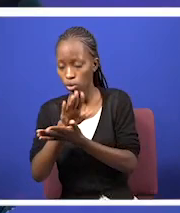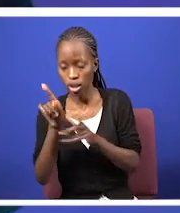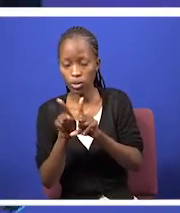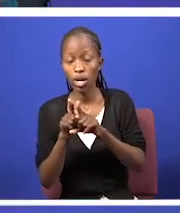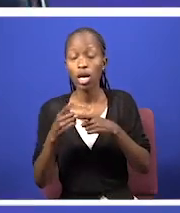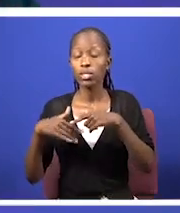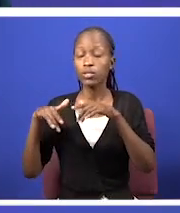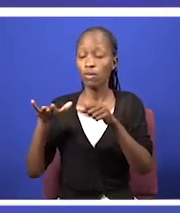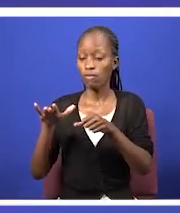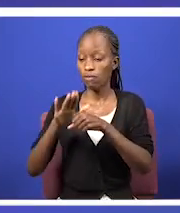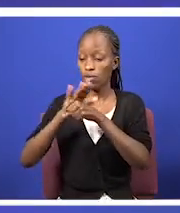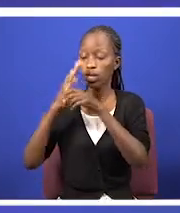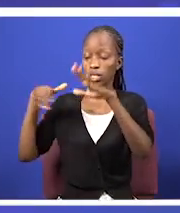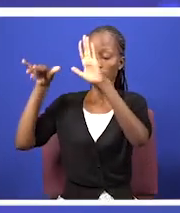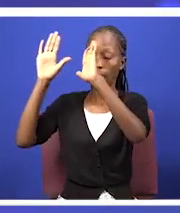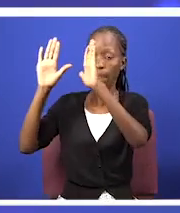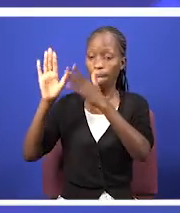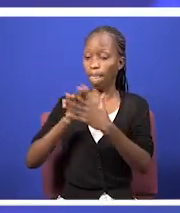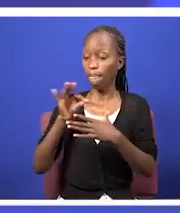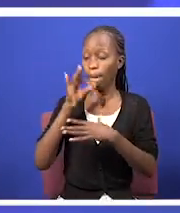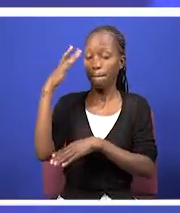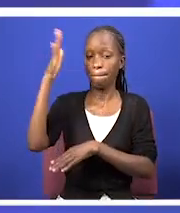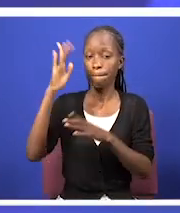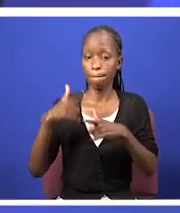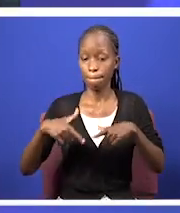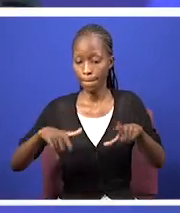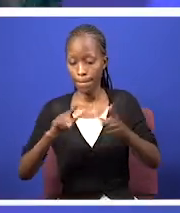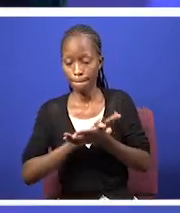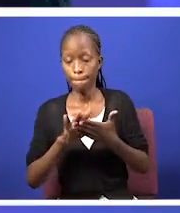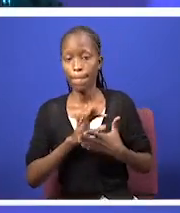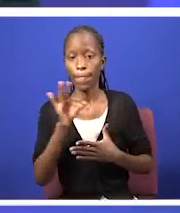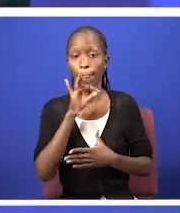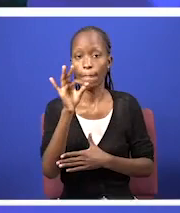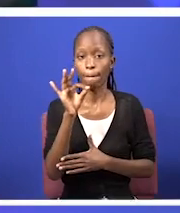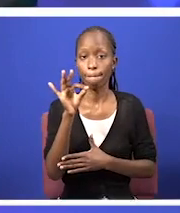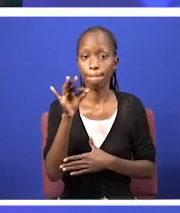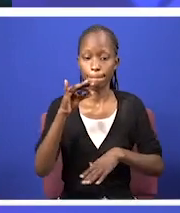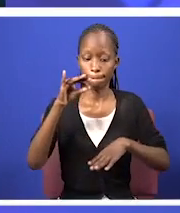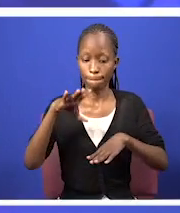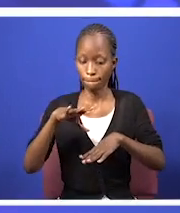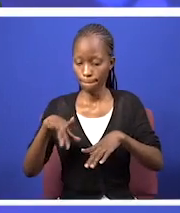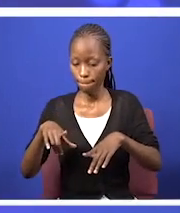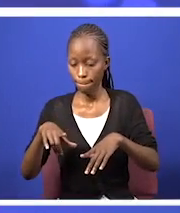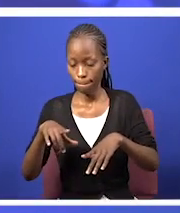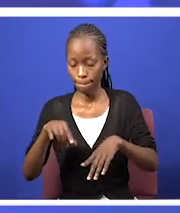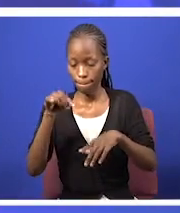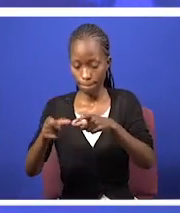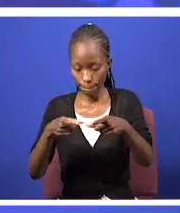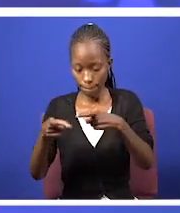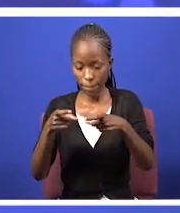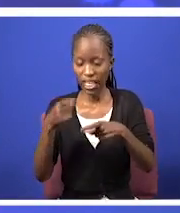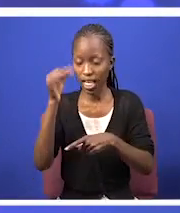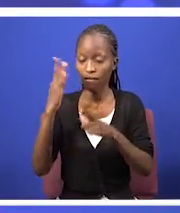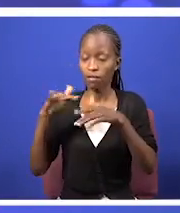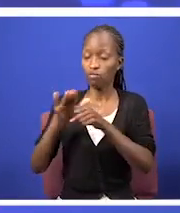And if you will allow him, if you will just submit to the Spirit of God and allow him to take over in your life and invite him and say, Spirit